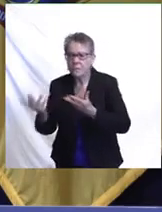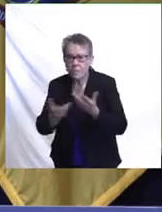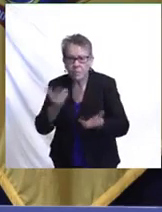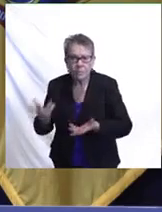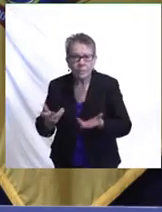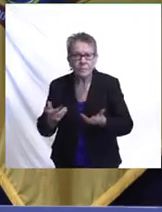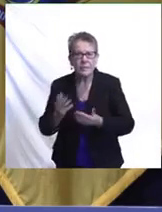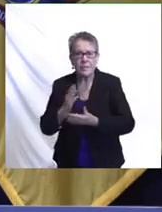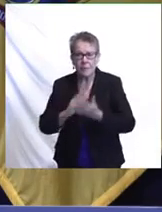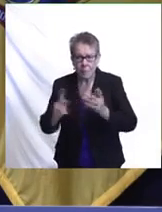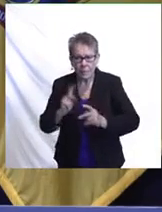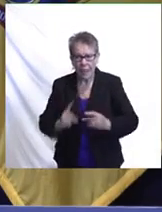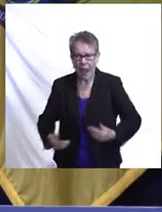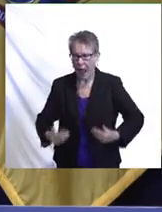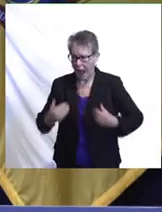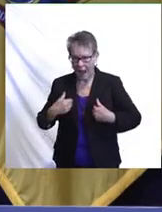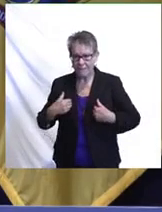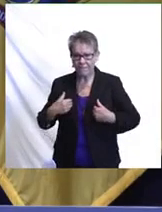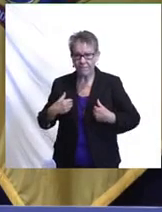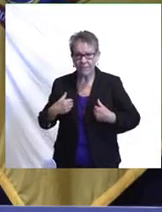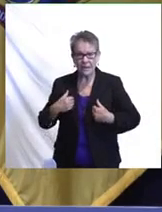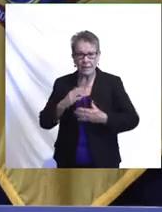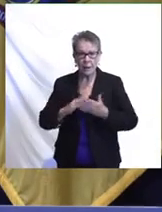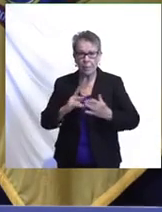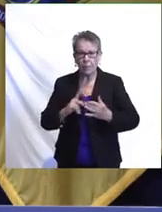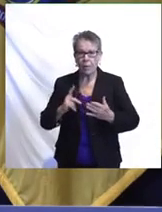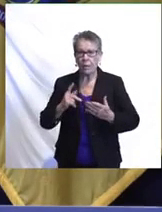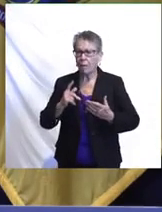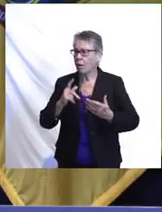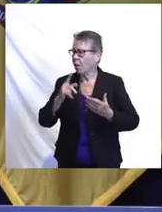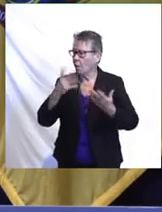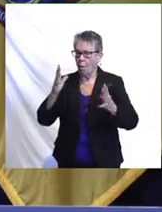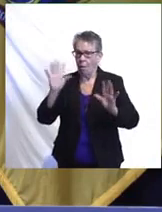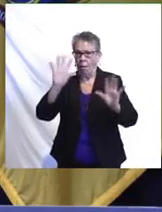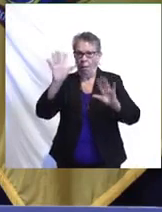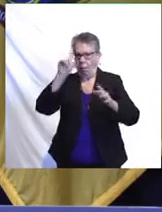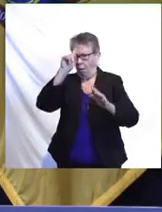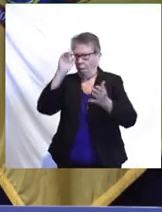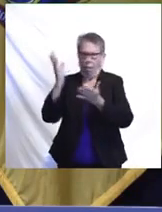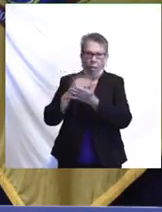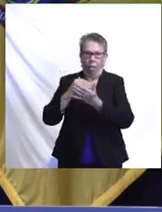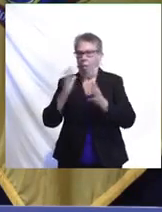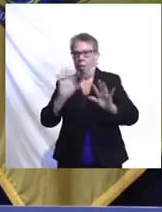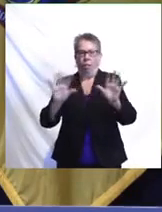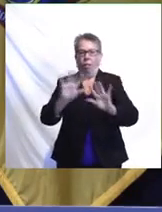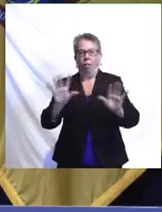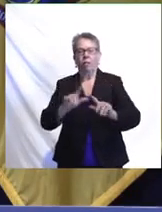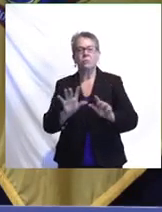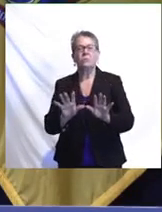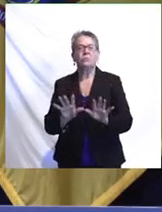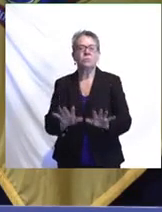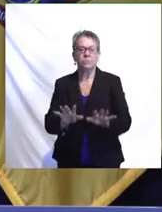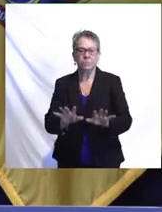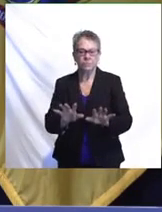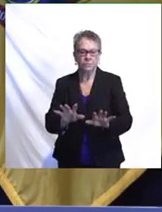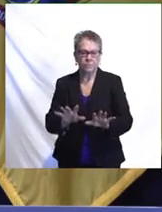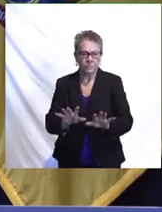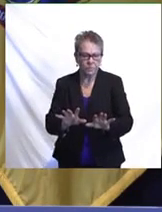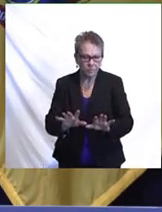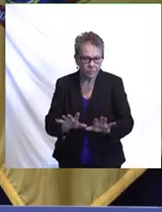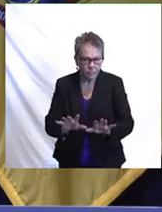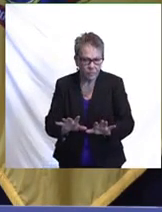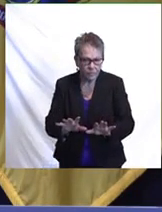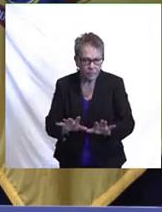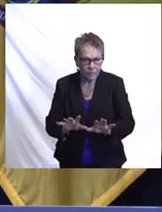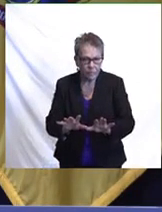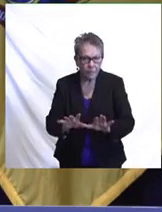about it as well, and nervous. Should we get nervous and hysterical, or is this the